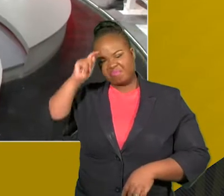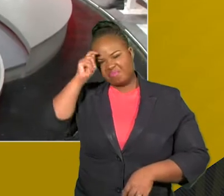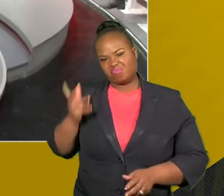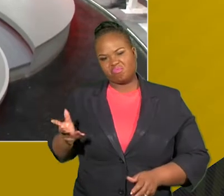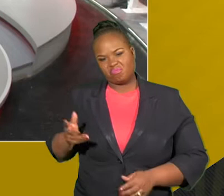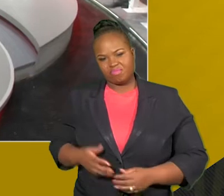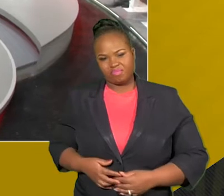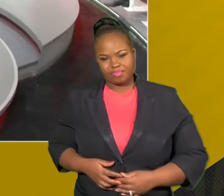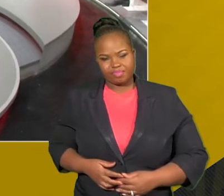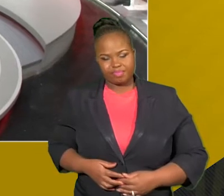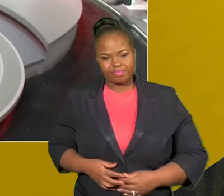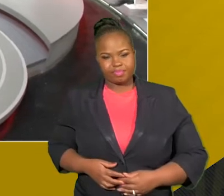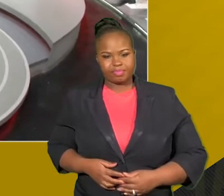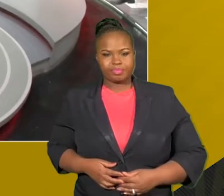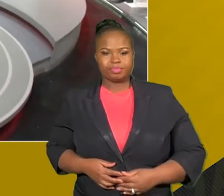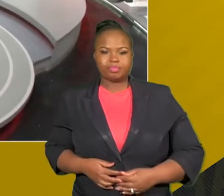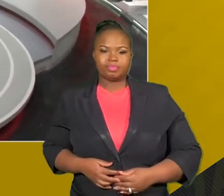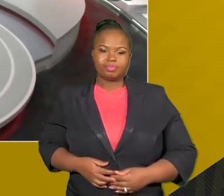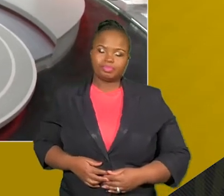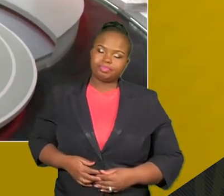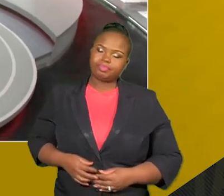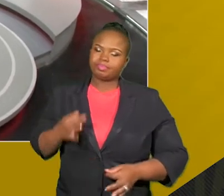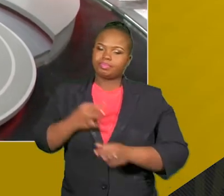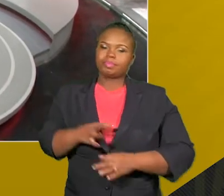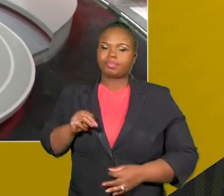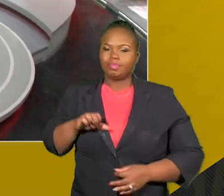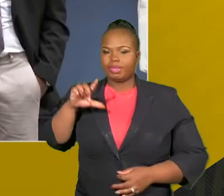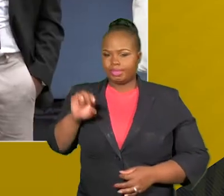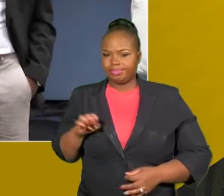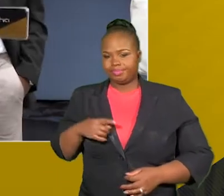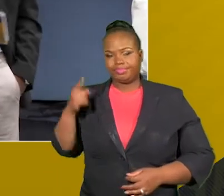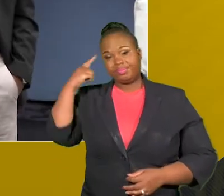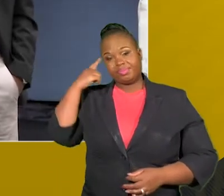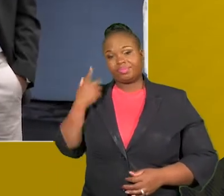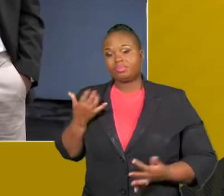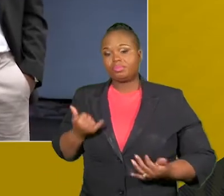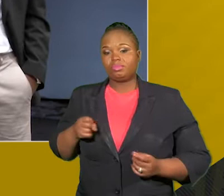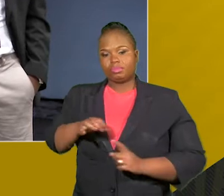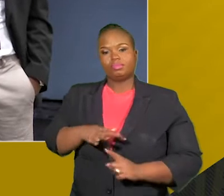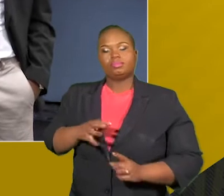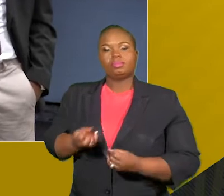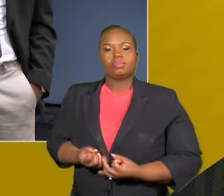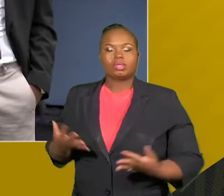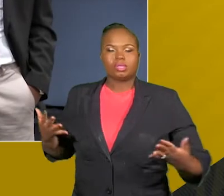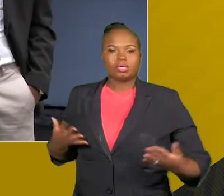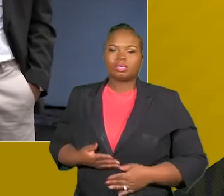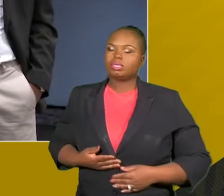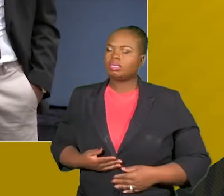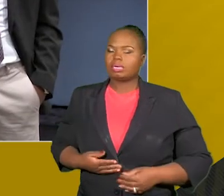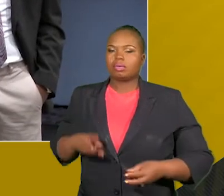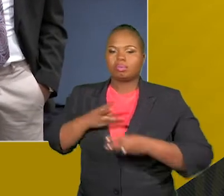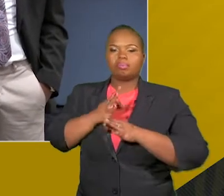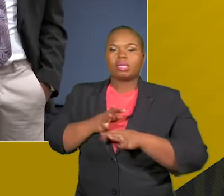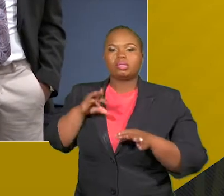umfana. Again, ngizokuwena Babu Mpele, do you think ukuthi isimo esibhekene naso njengamanje abazali ba contribute